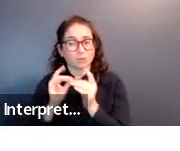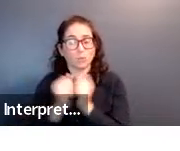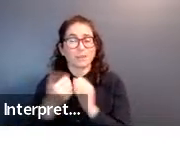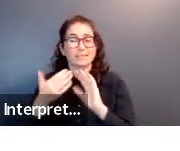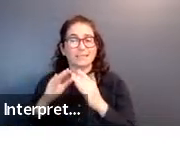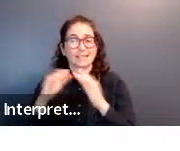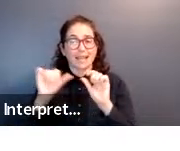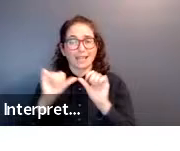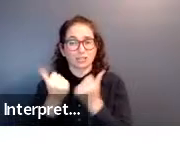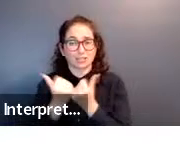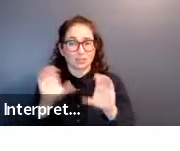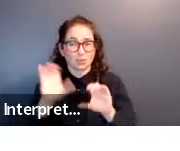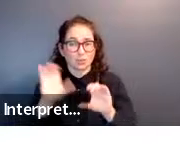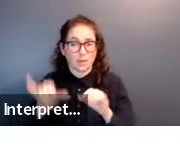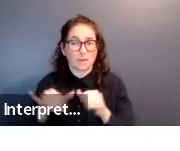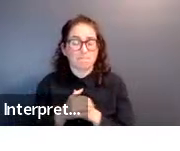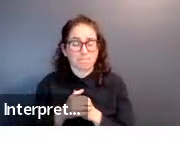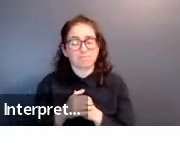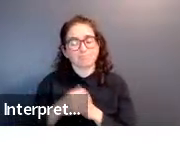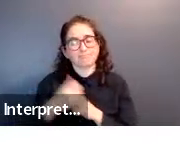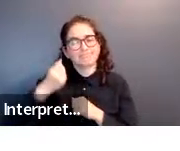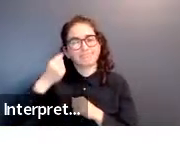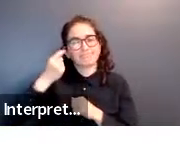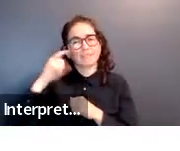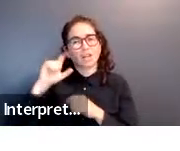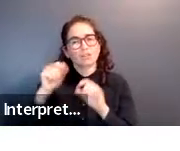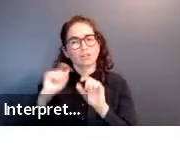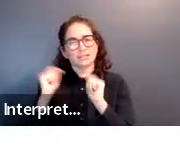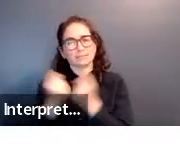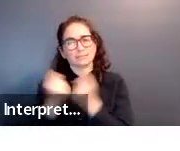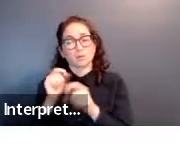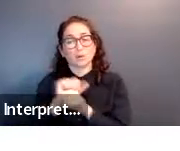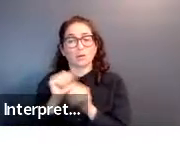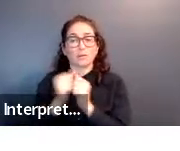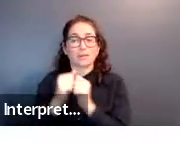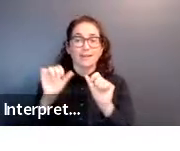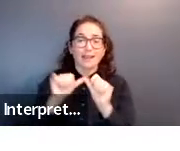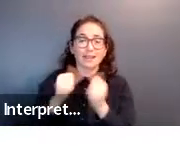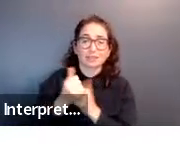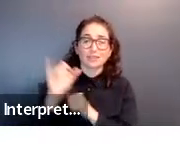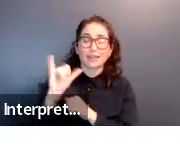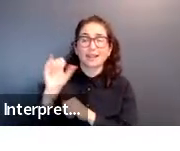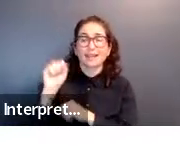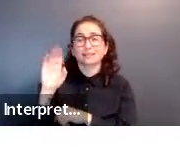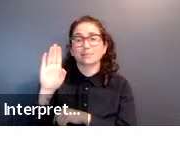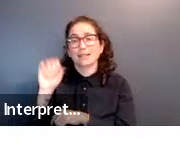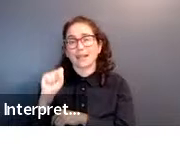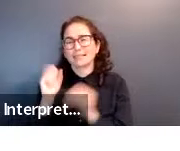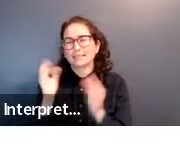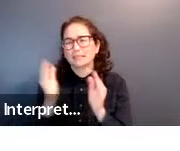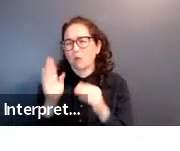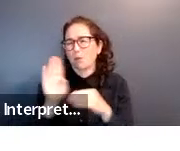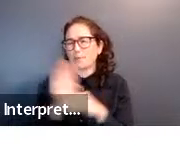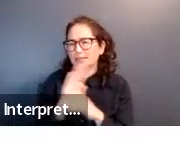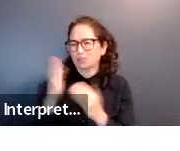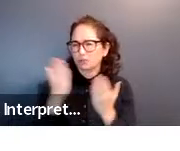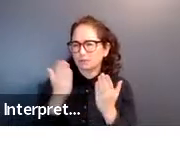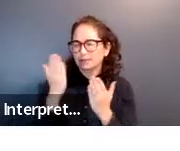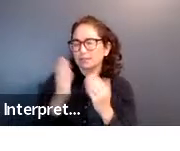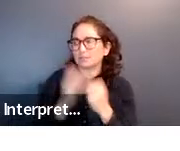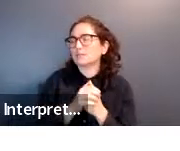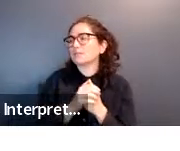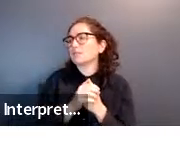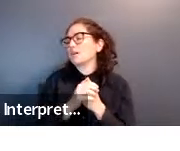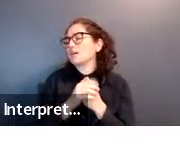to do stuff like this. And I know that other teams have been working with agencies like SBS, Small Business Services,